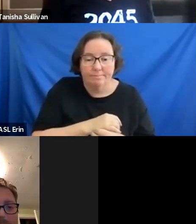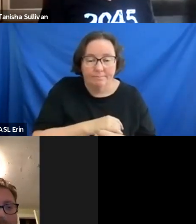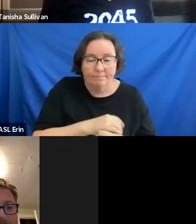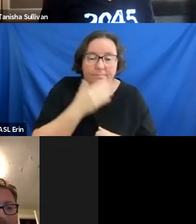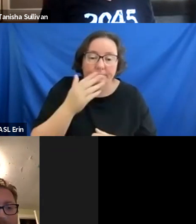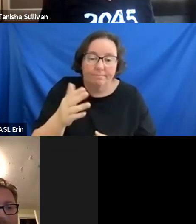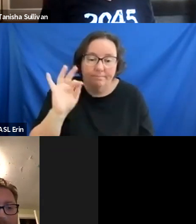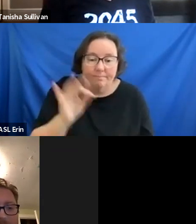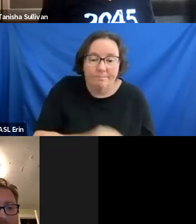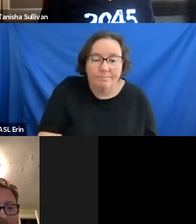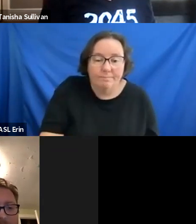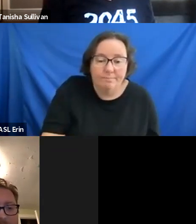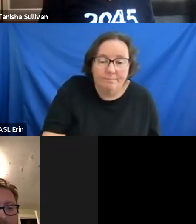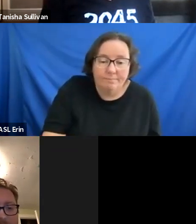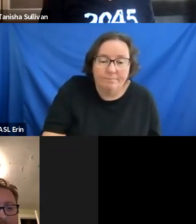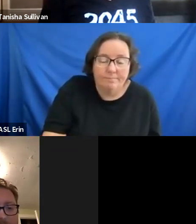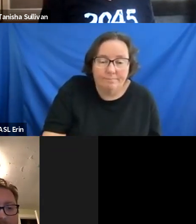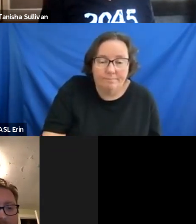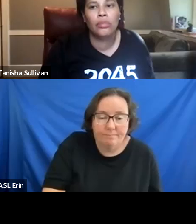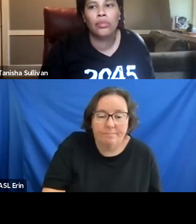Thank you.